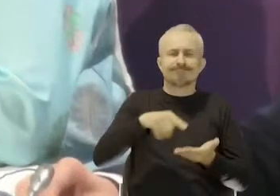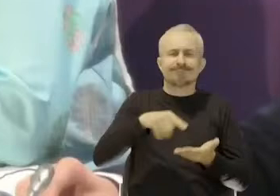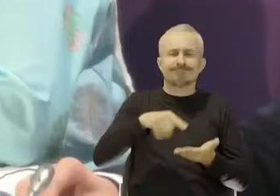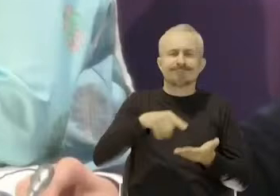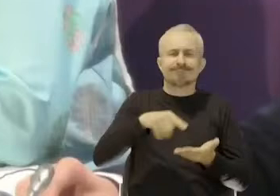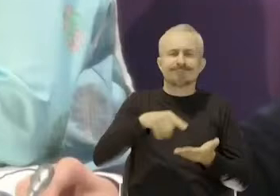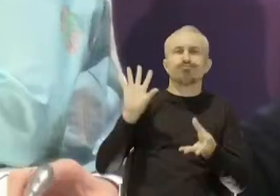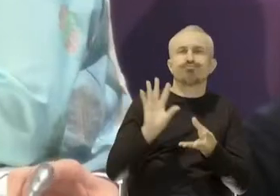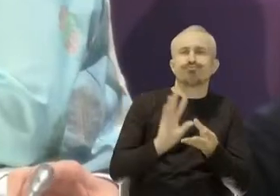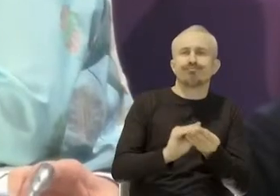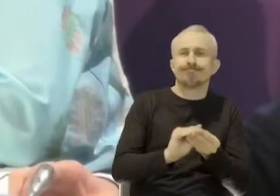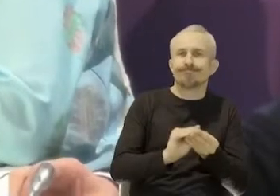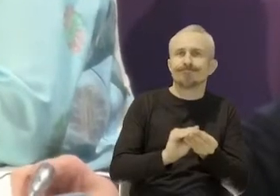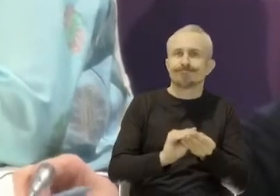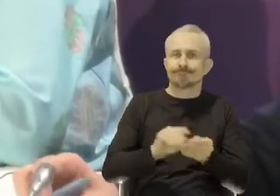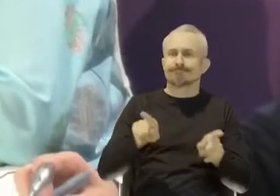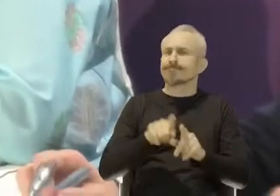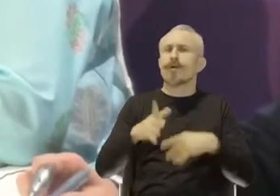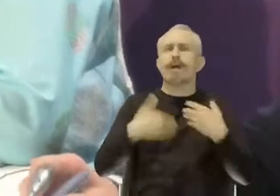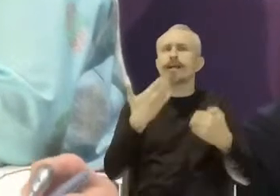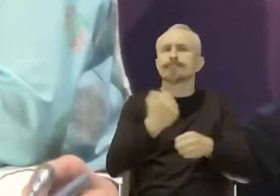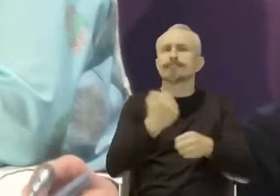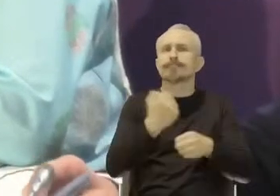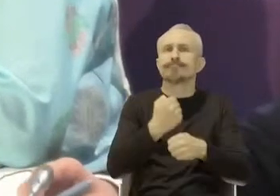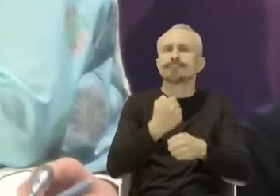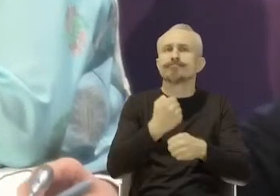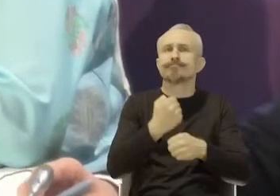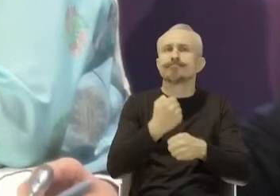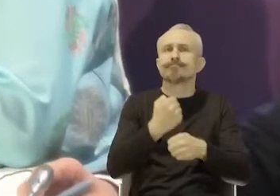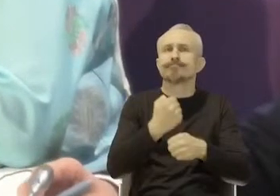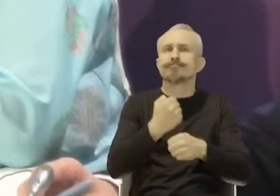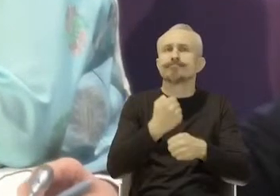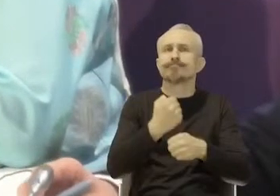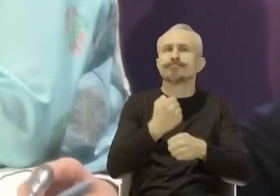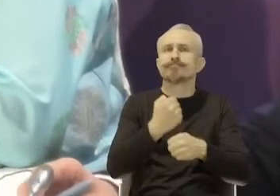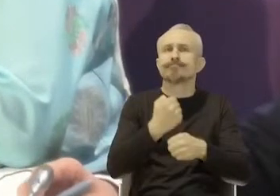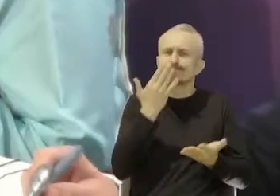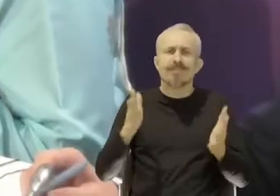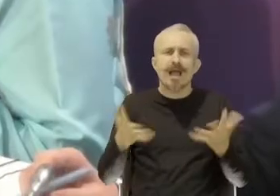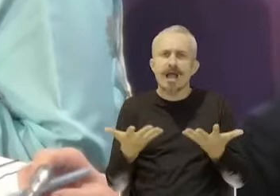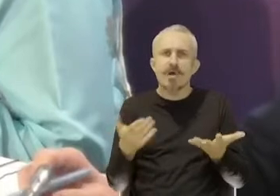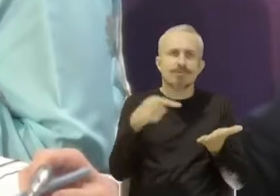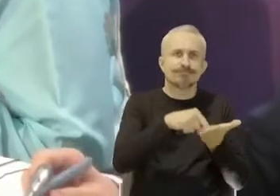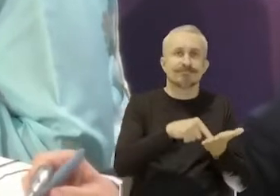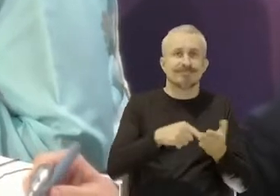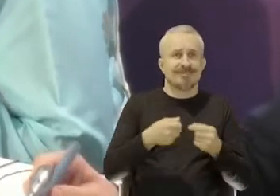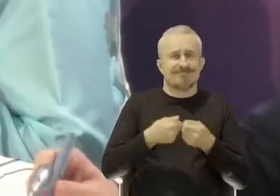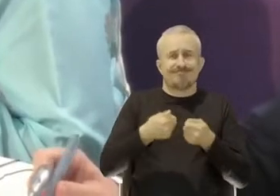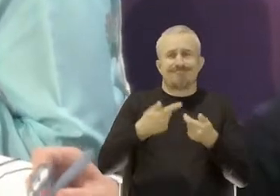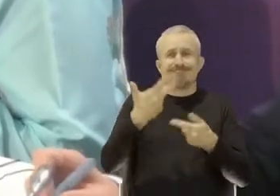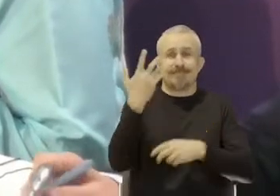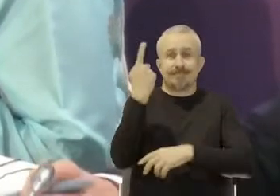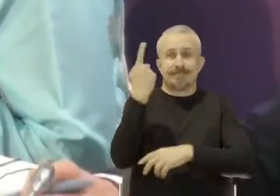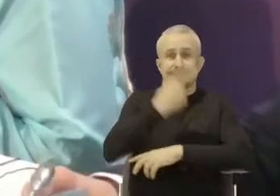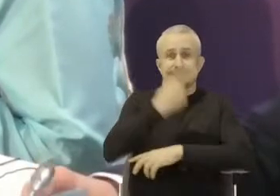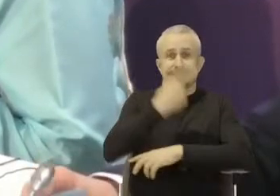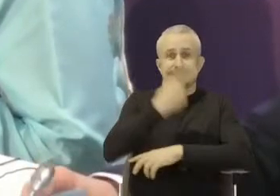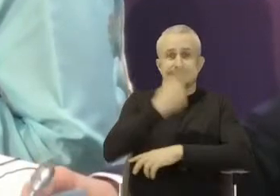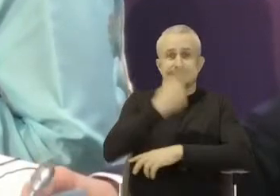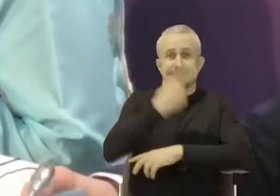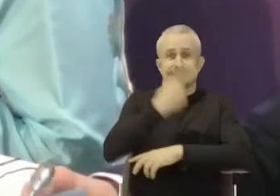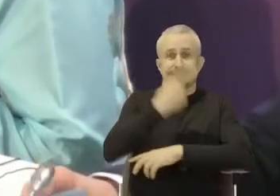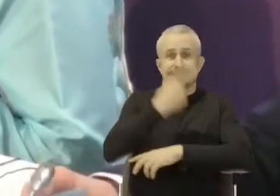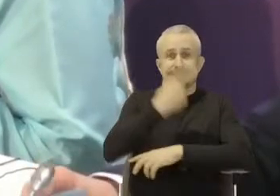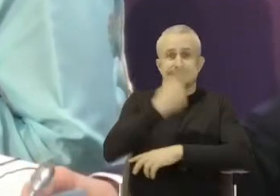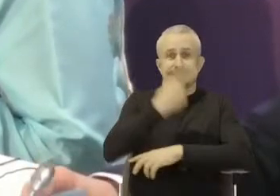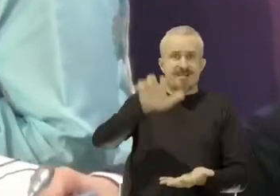was just released 2 days ago. This can be grouped, I would like to share with you, under 6 thematic areas. You may help